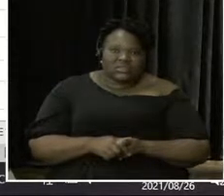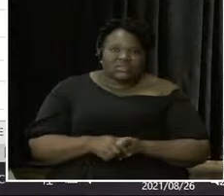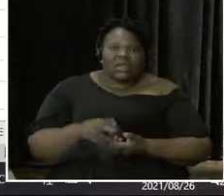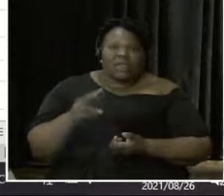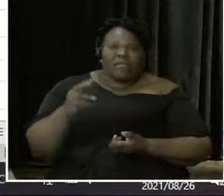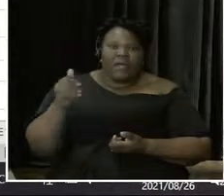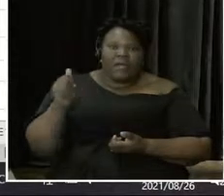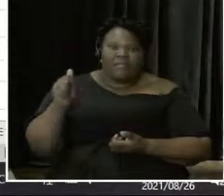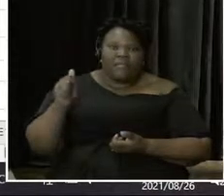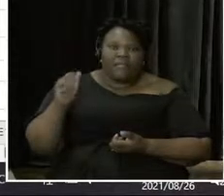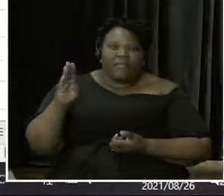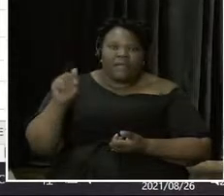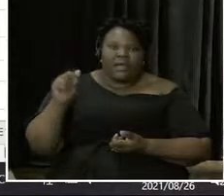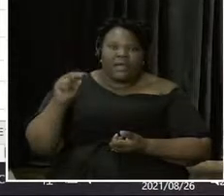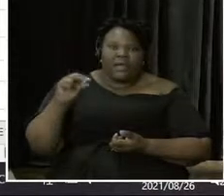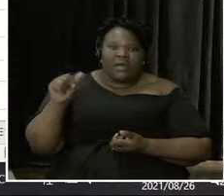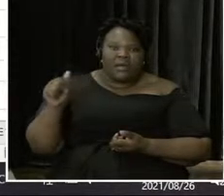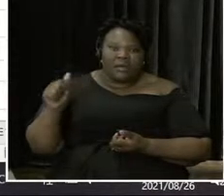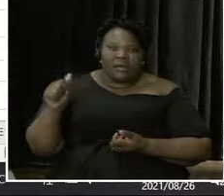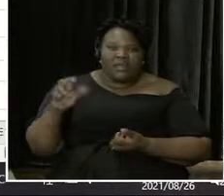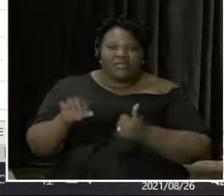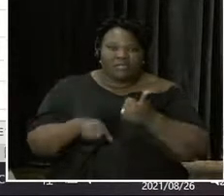Mabanga supports. TA?